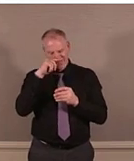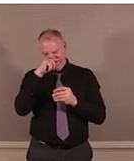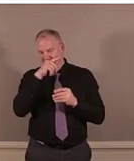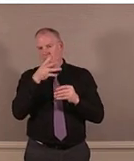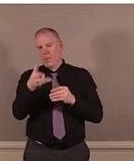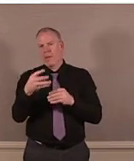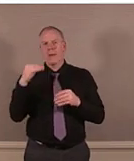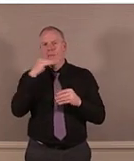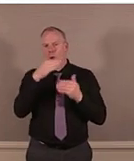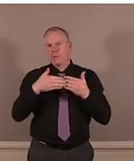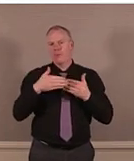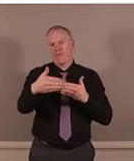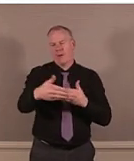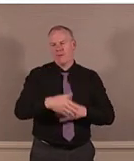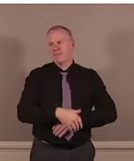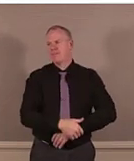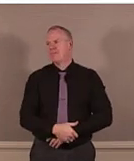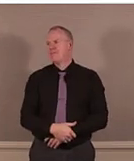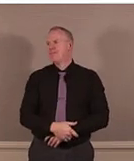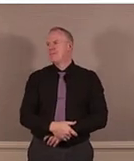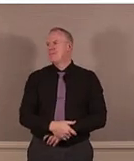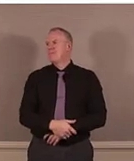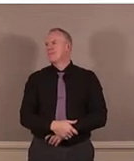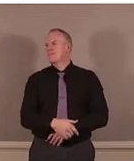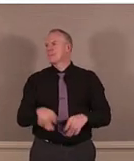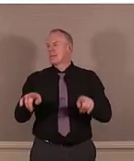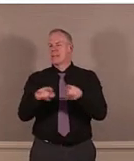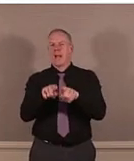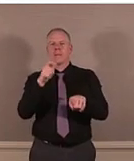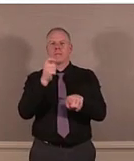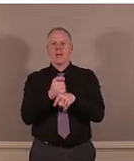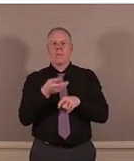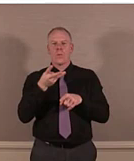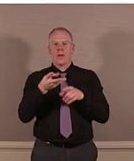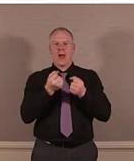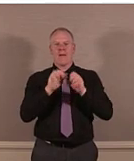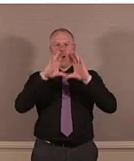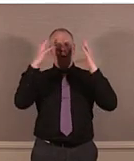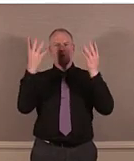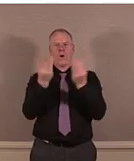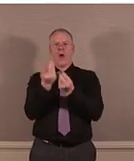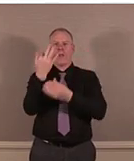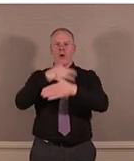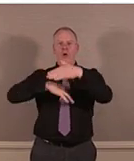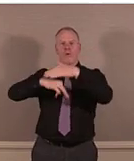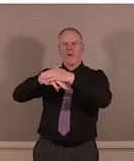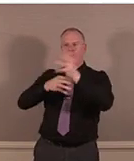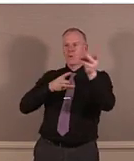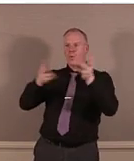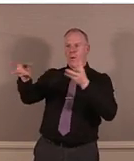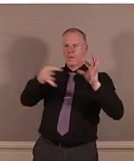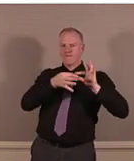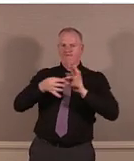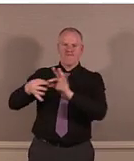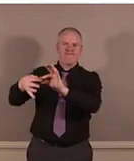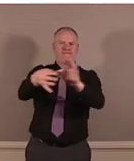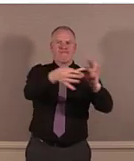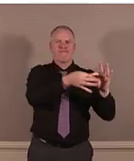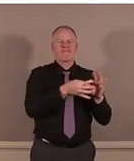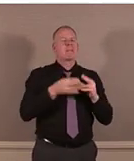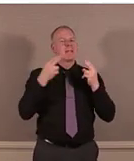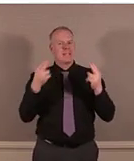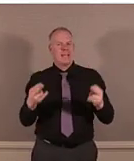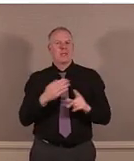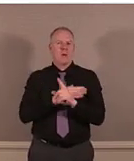critical going forward. And also that there will be a whole of government approach is needed to improve the universality